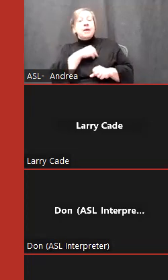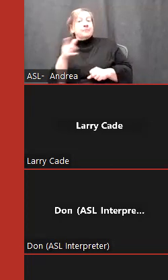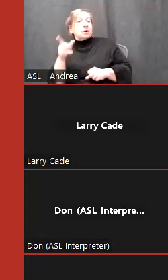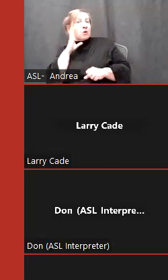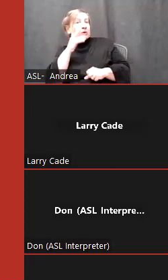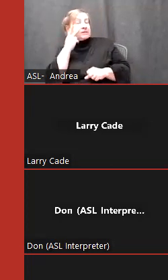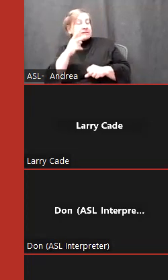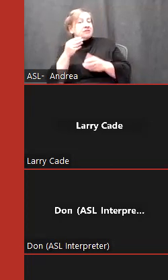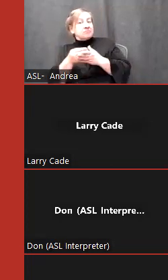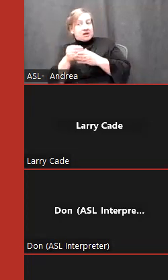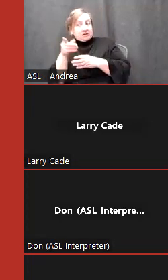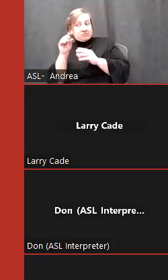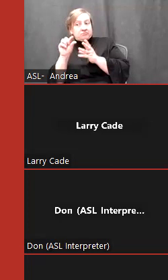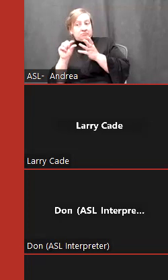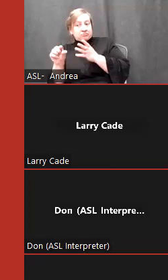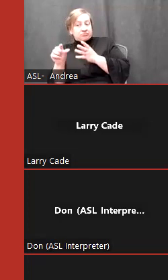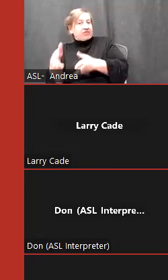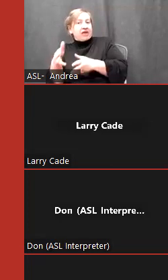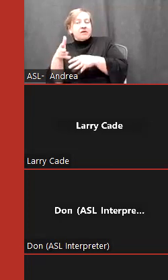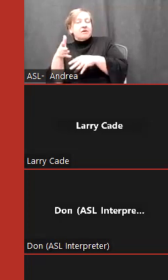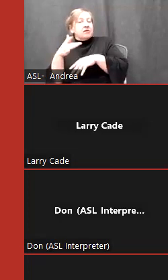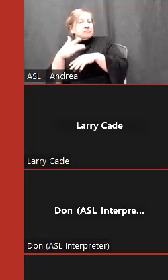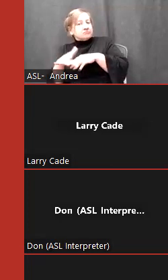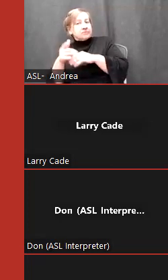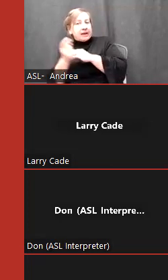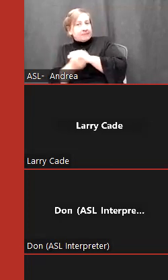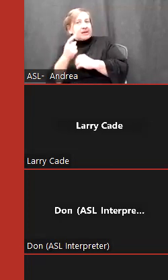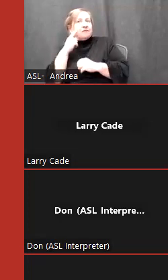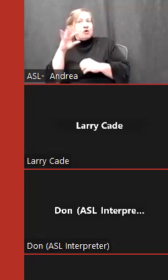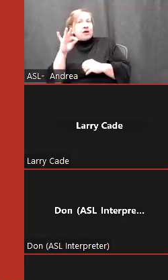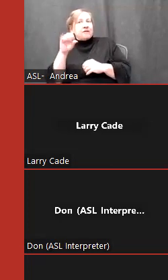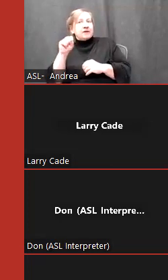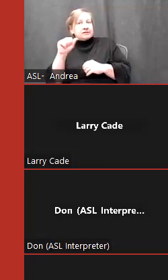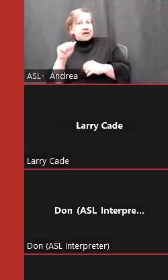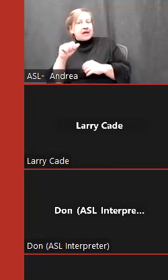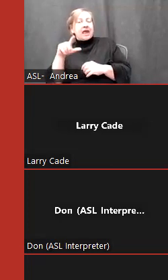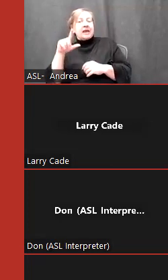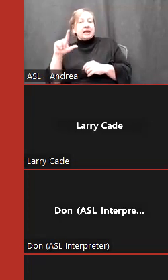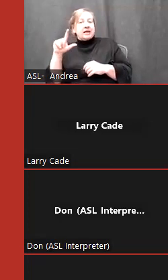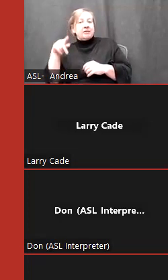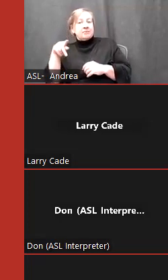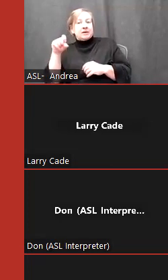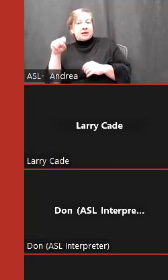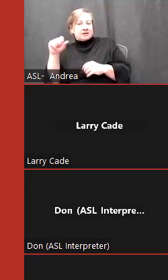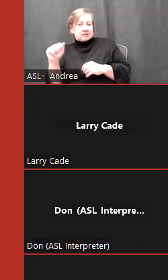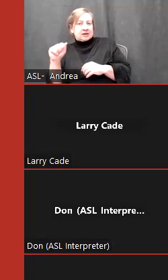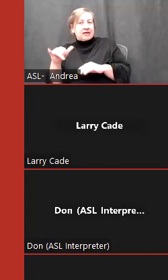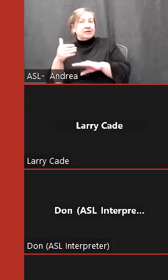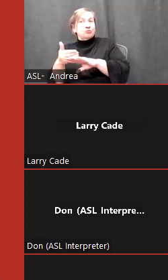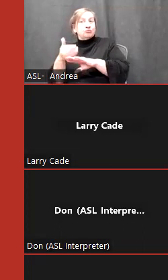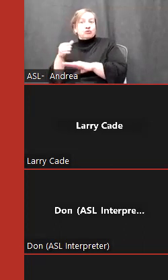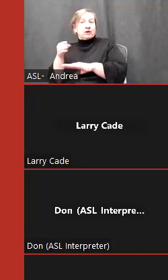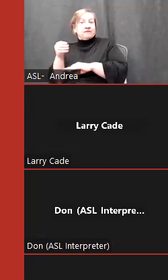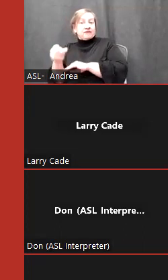available immediately for the medical FSA and limited purpose FSA. Those are what's kind of known as a pre-funded account. So